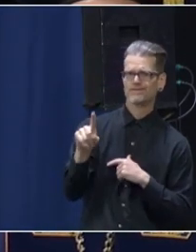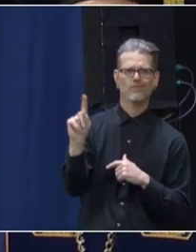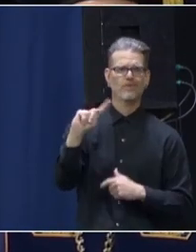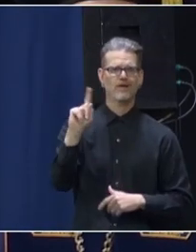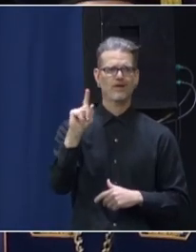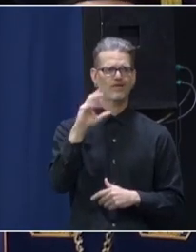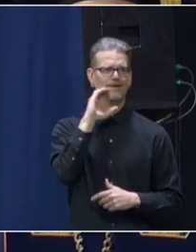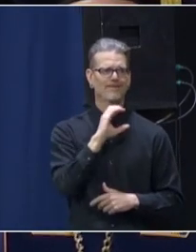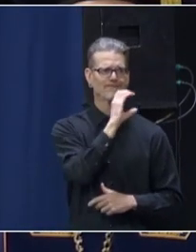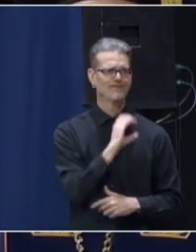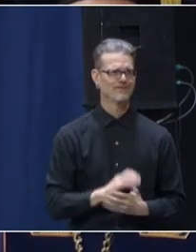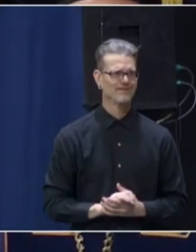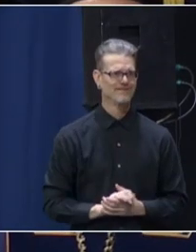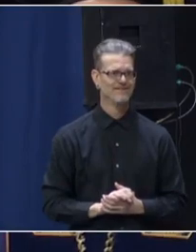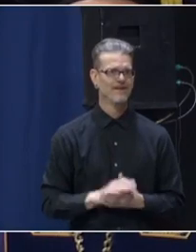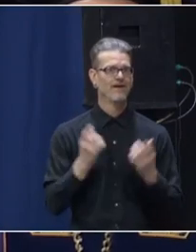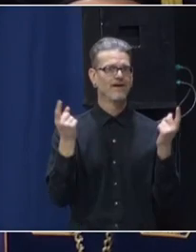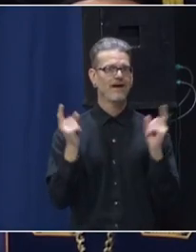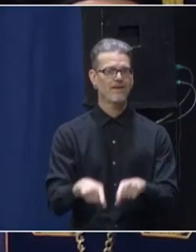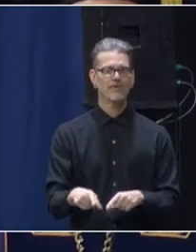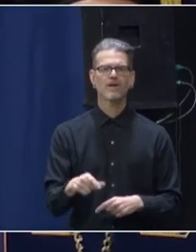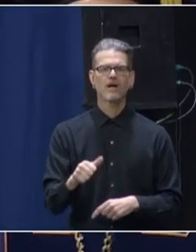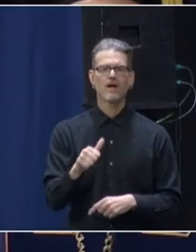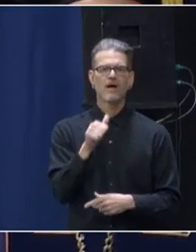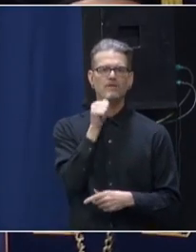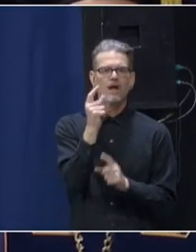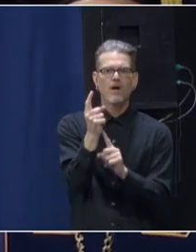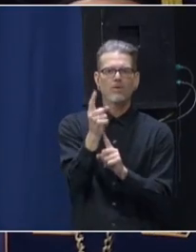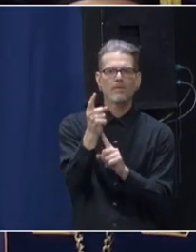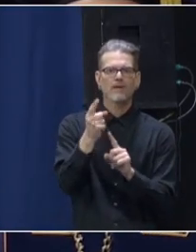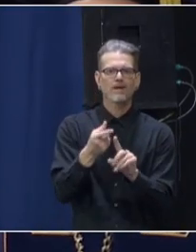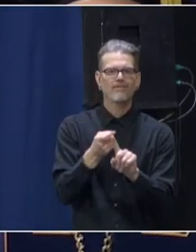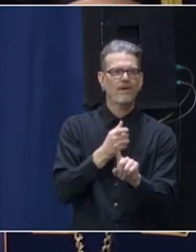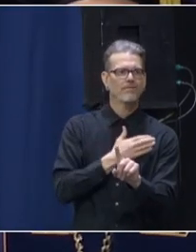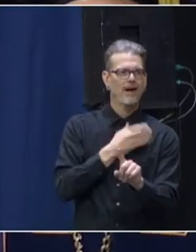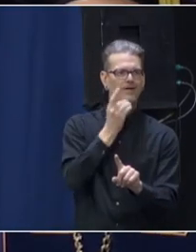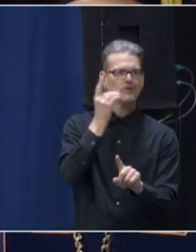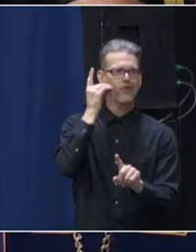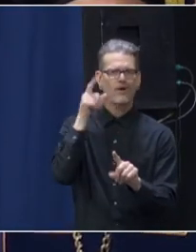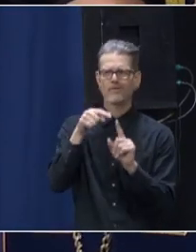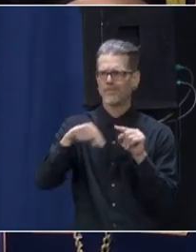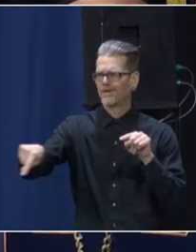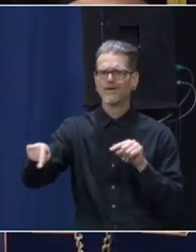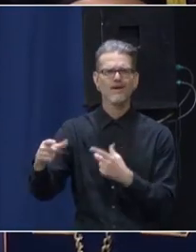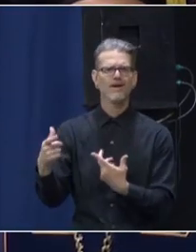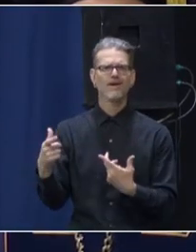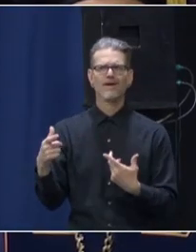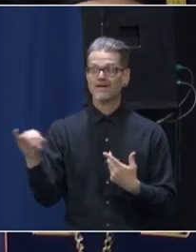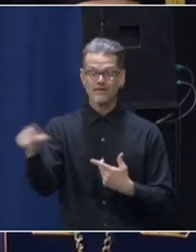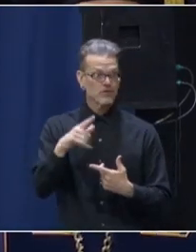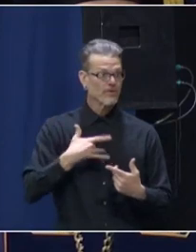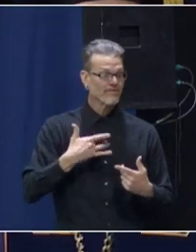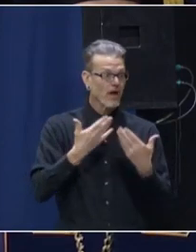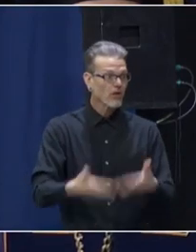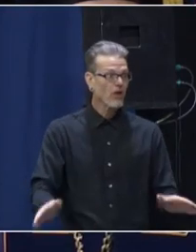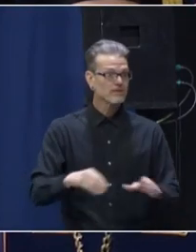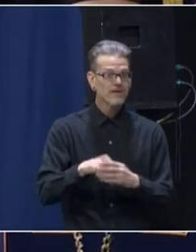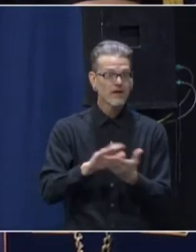was. Turns out it was not even a minute walk from my dorm. Make some noise if you've ever felt lost in